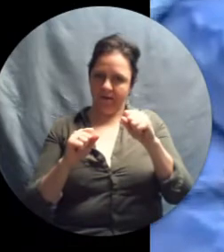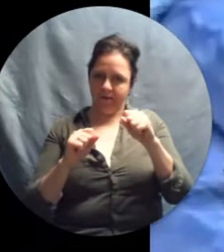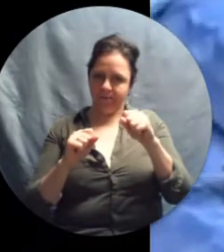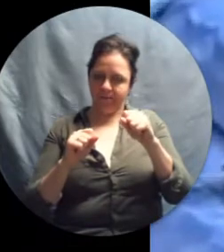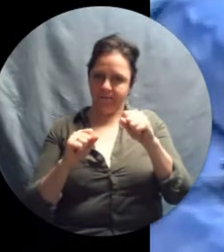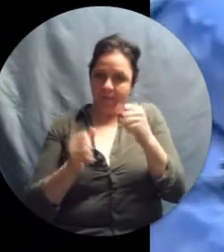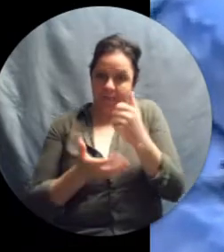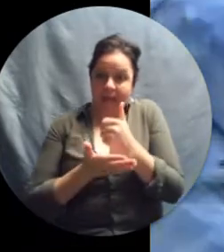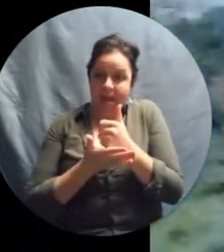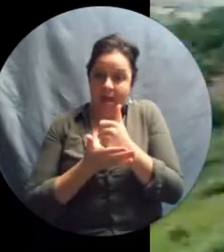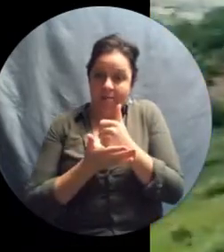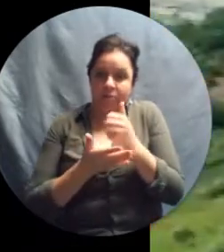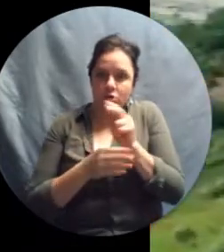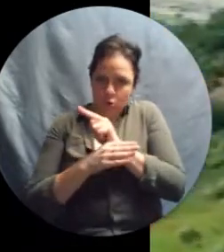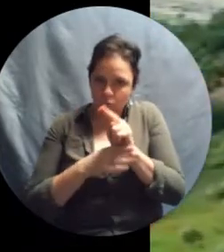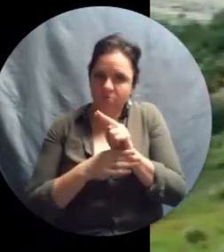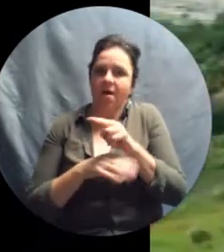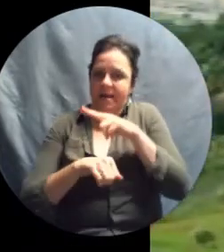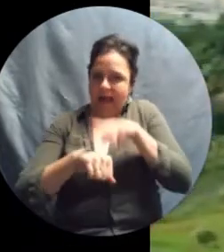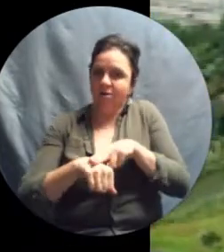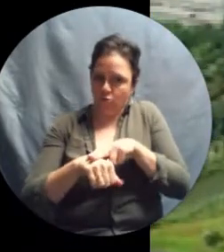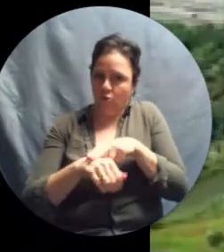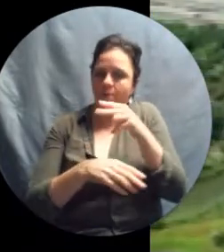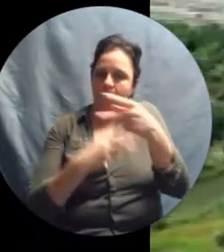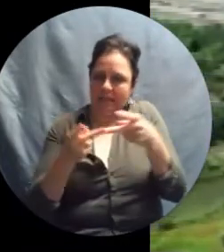suitable for humans. One of the